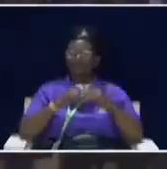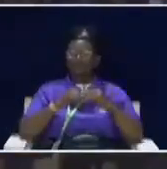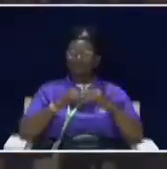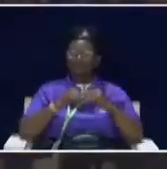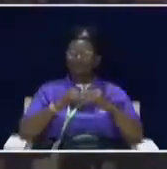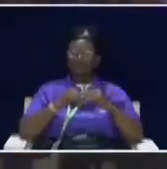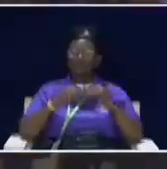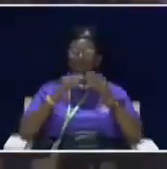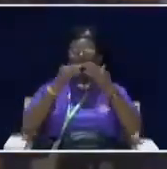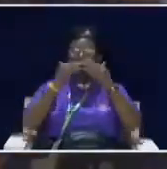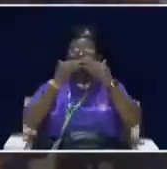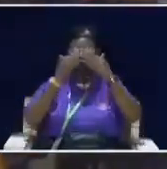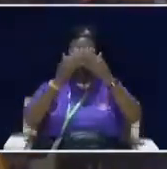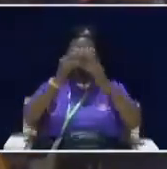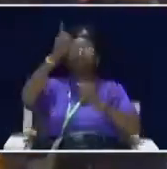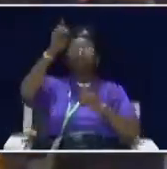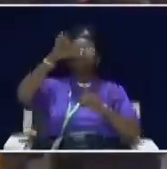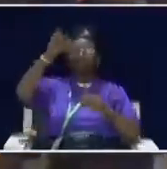Thank you, Jesus.